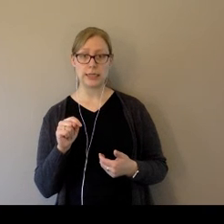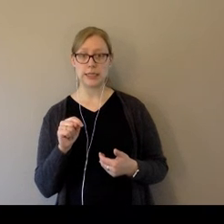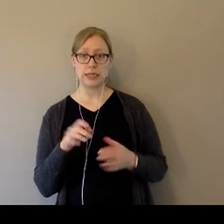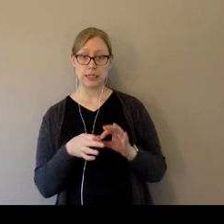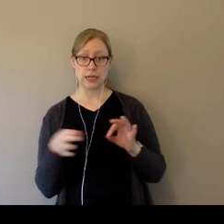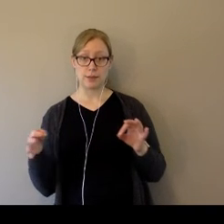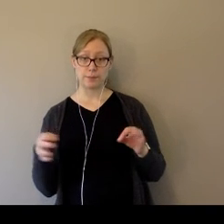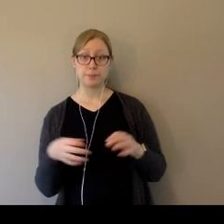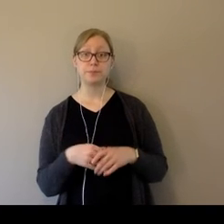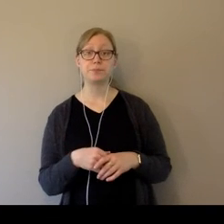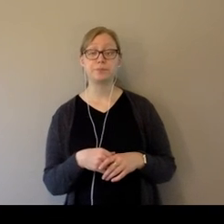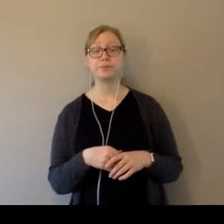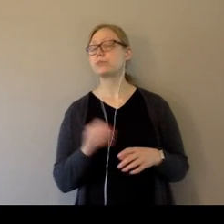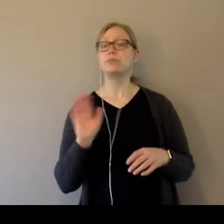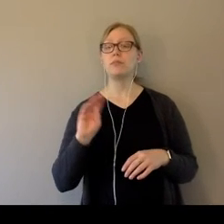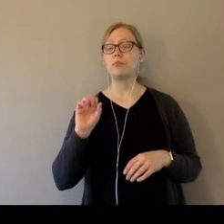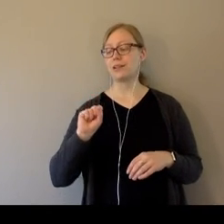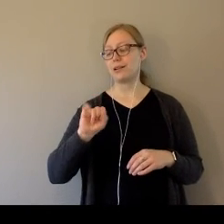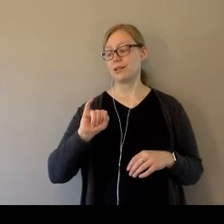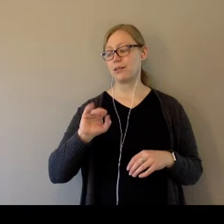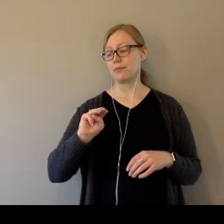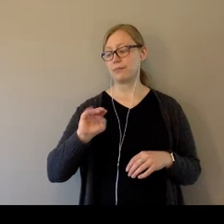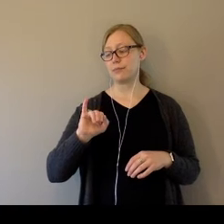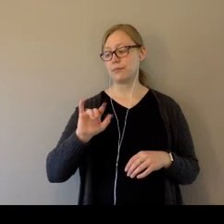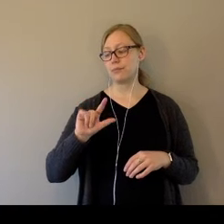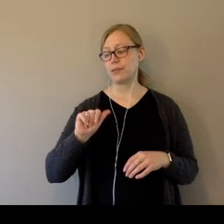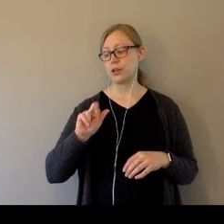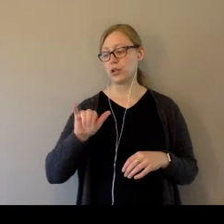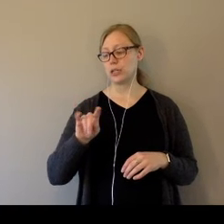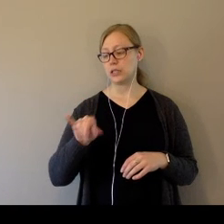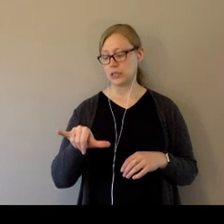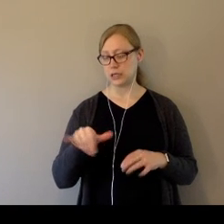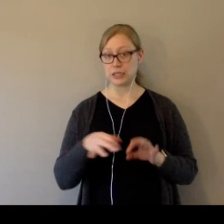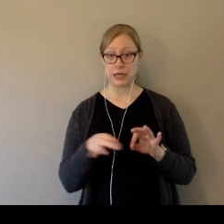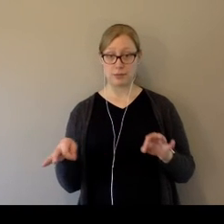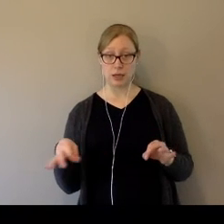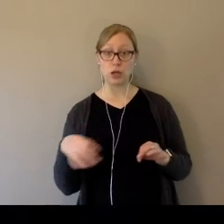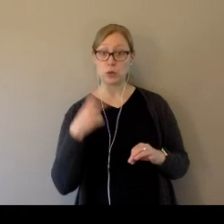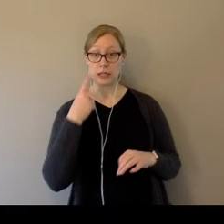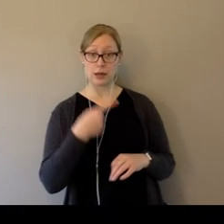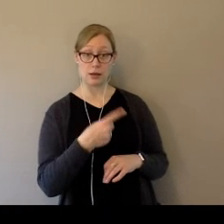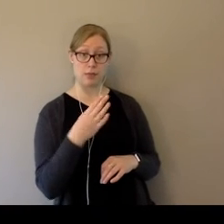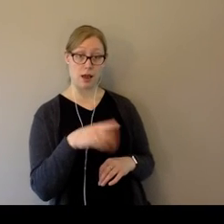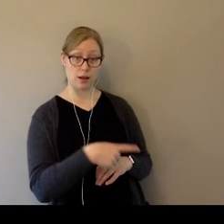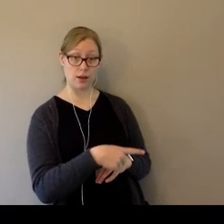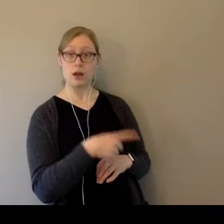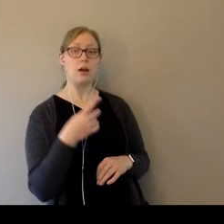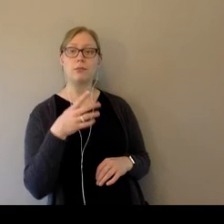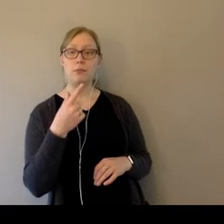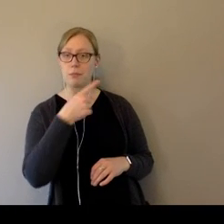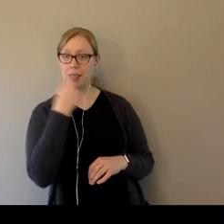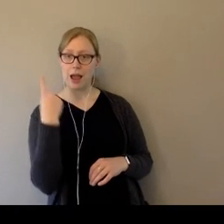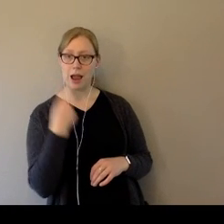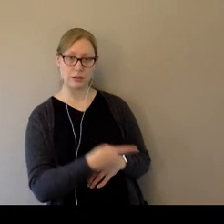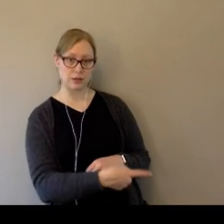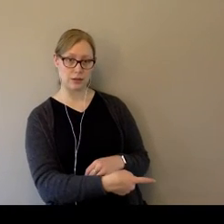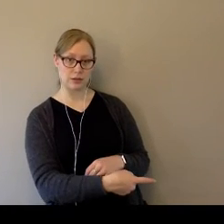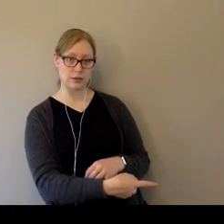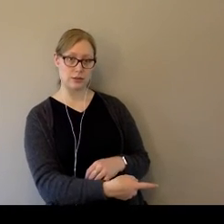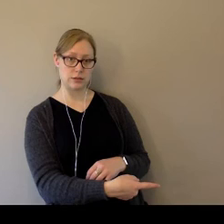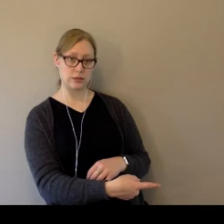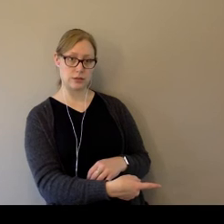order. So triangle ABC is similar to triangle JAB.